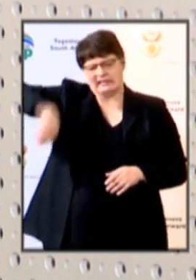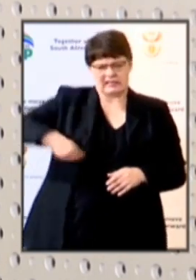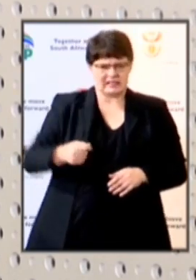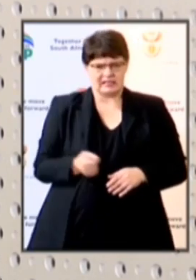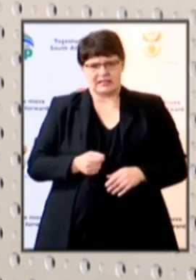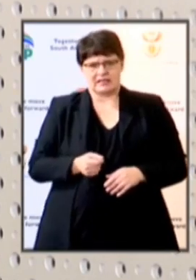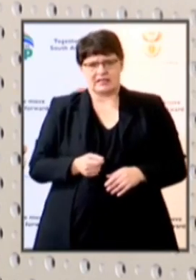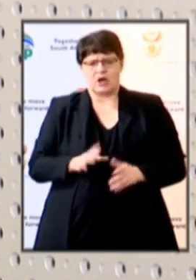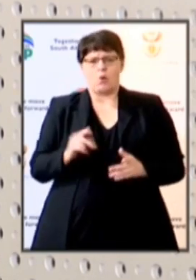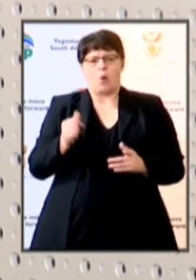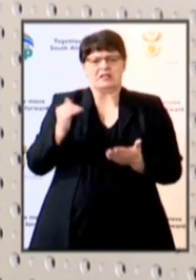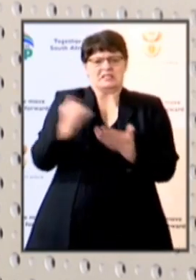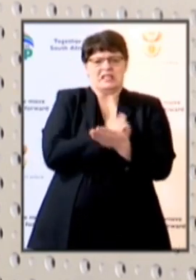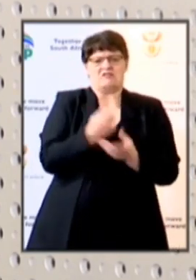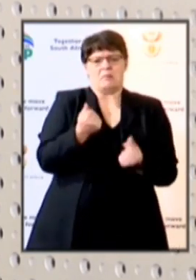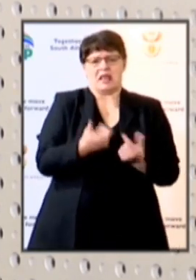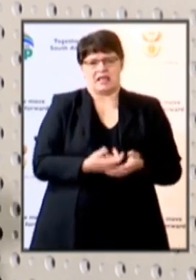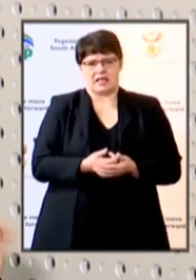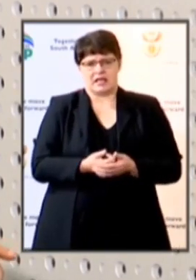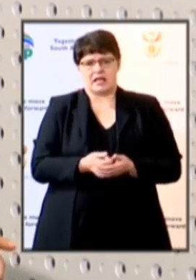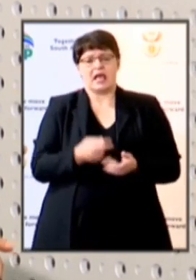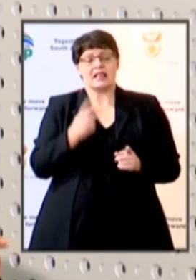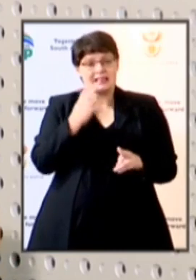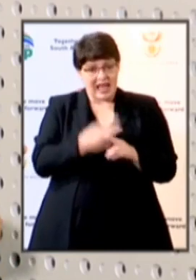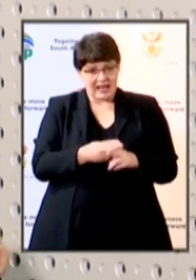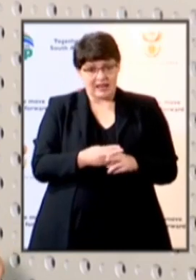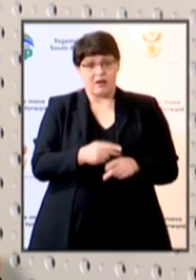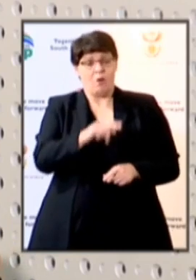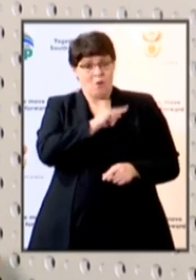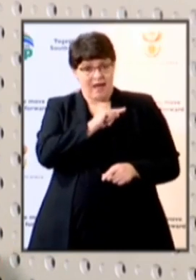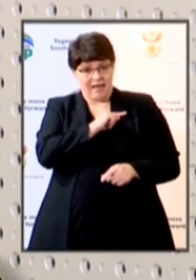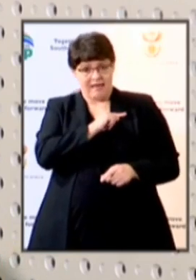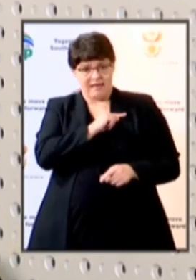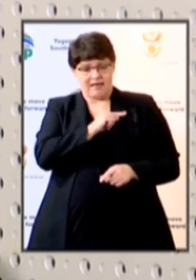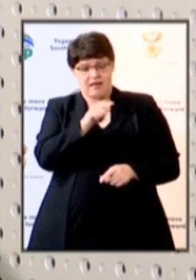maybe trying to save money, you may lose more money when that